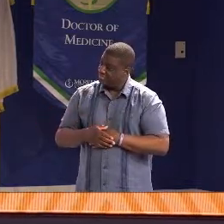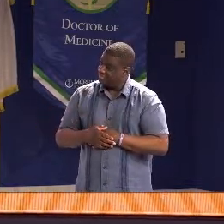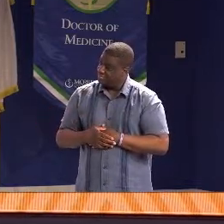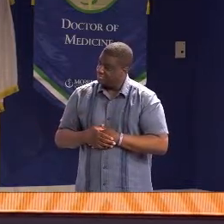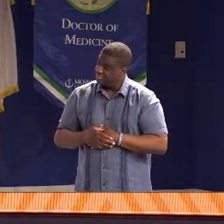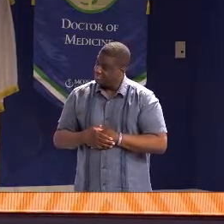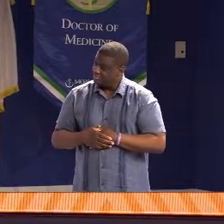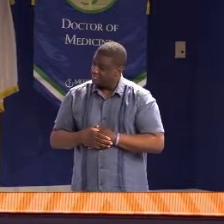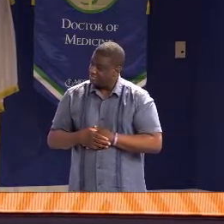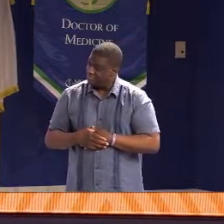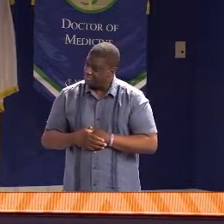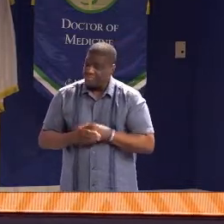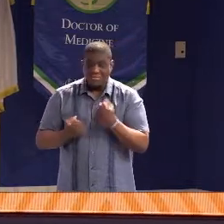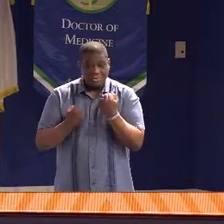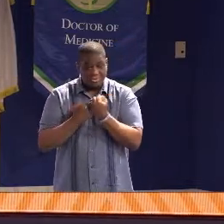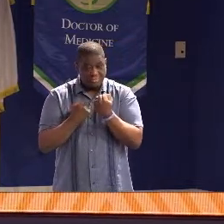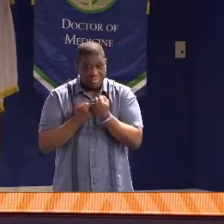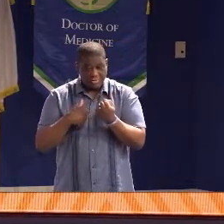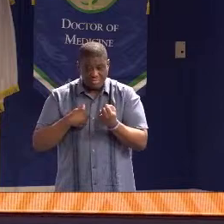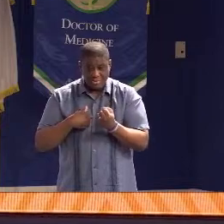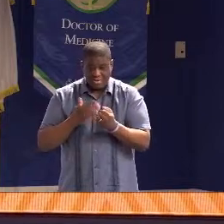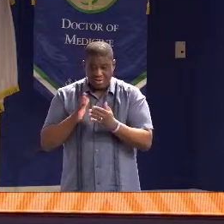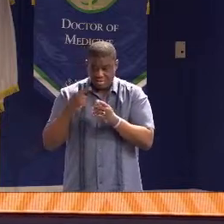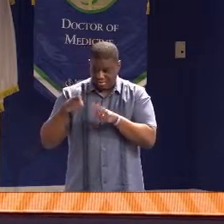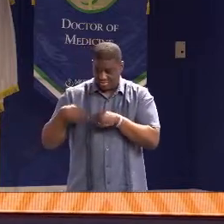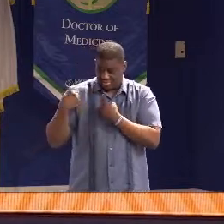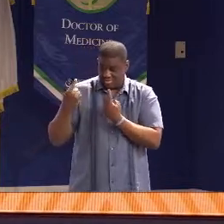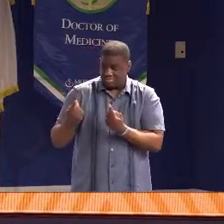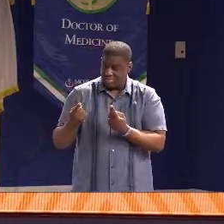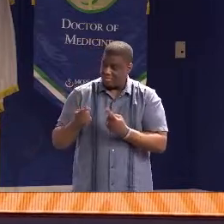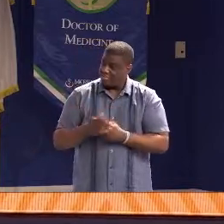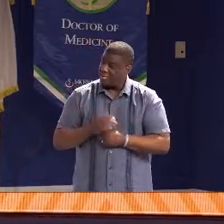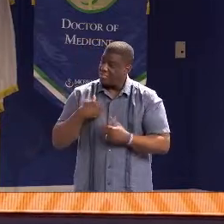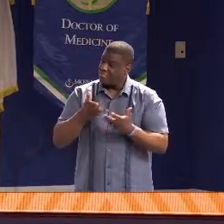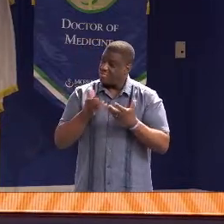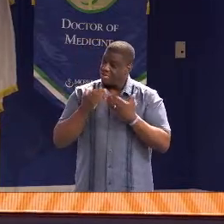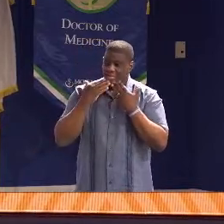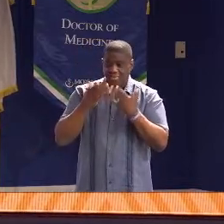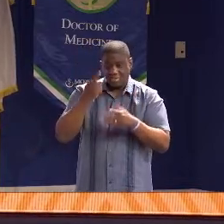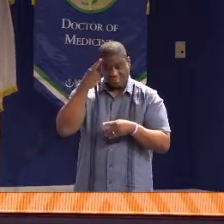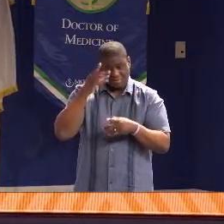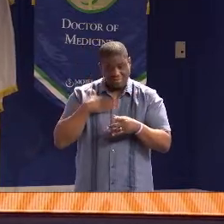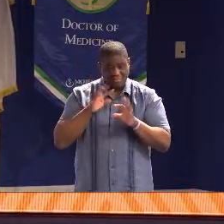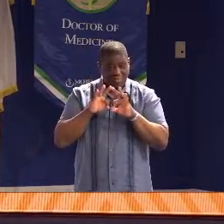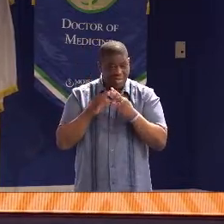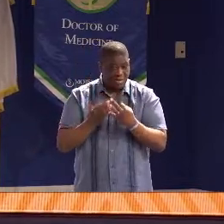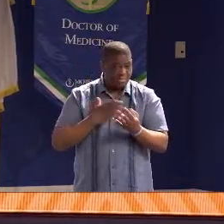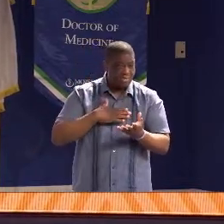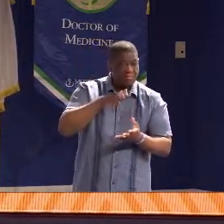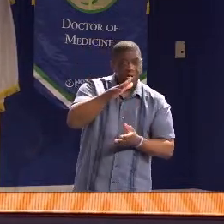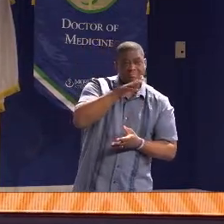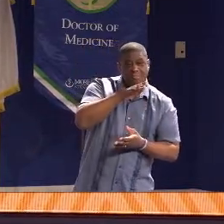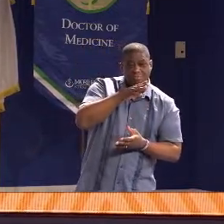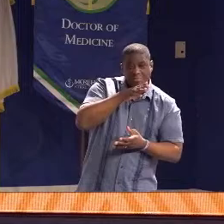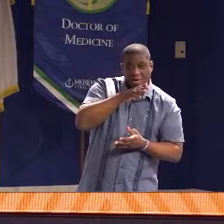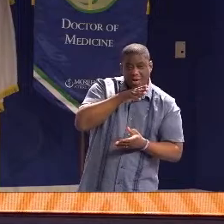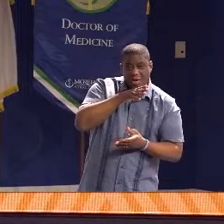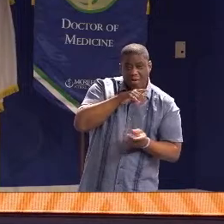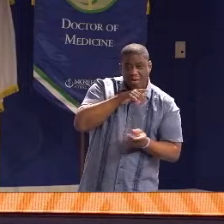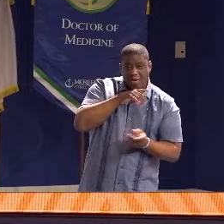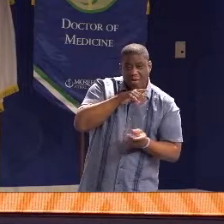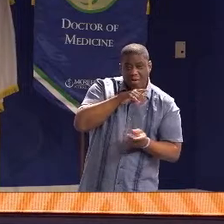cheering me on and supporting me in every way, so I'm very thankful for you. I want to thank my family, my mom, whose prayers have carried me to this moment, to my